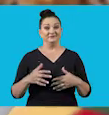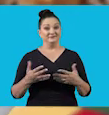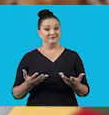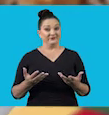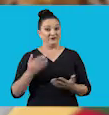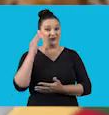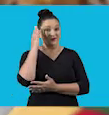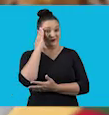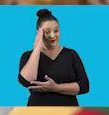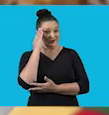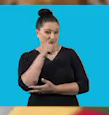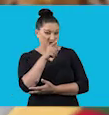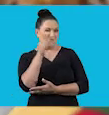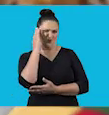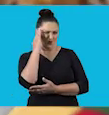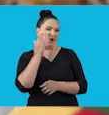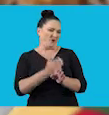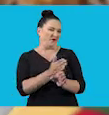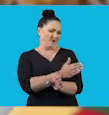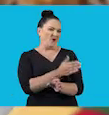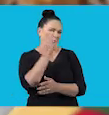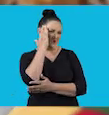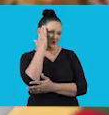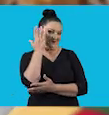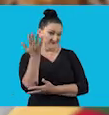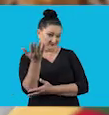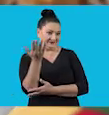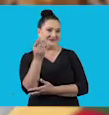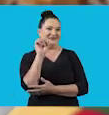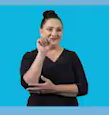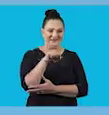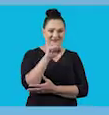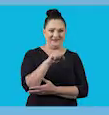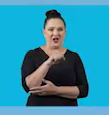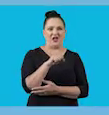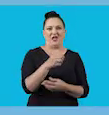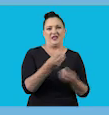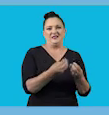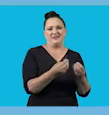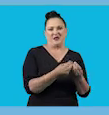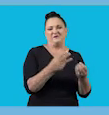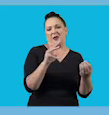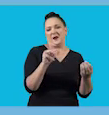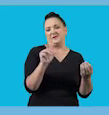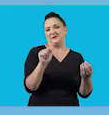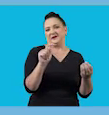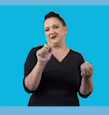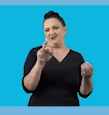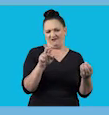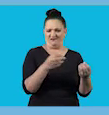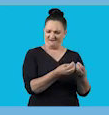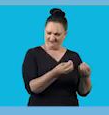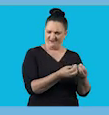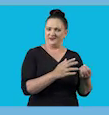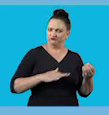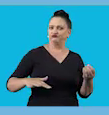Right. However, I know that there are certain things that you know about this. I know that you know that matter is all substances found around us